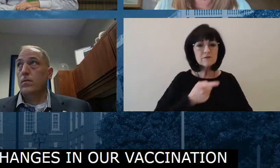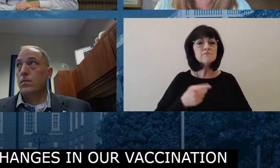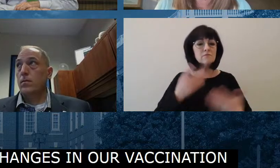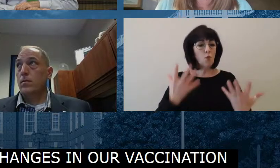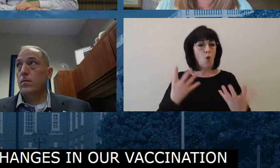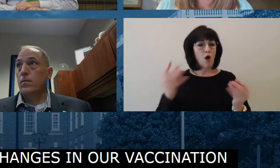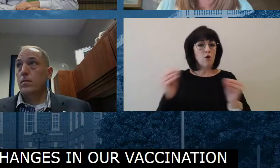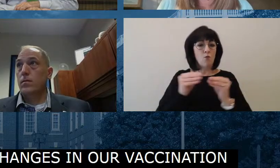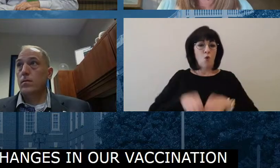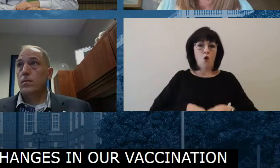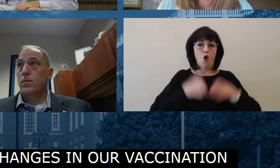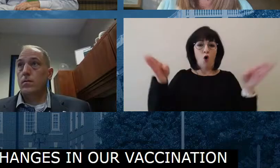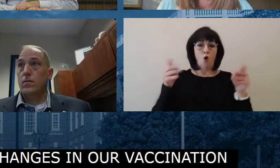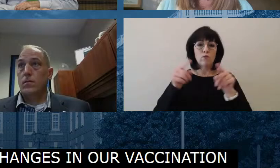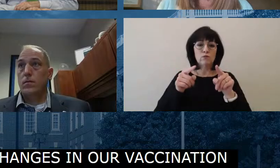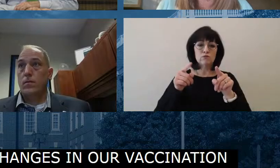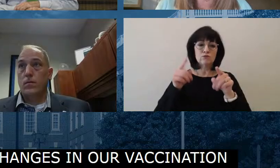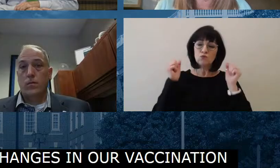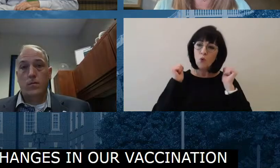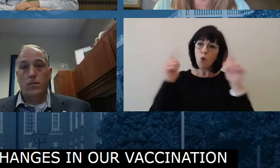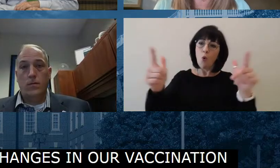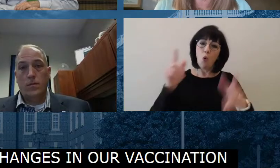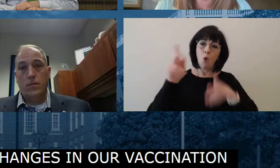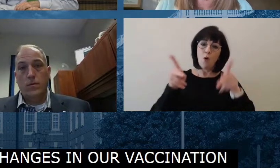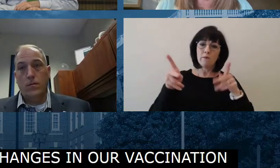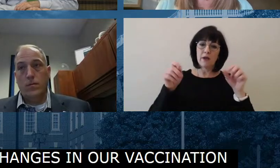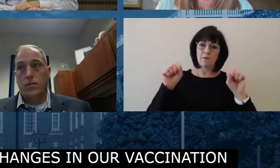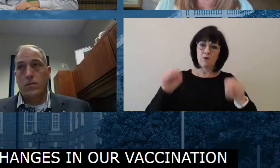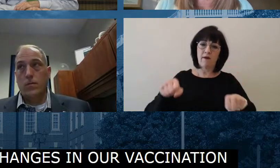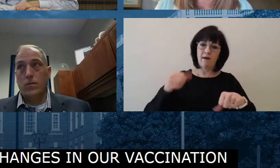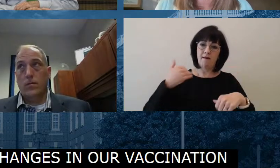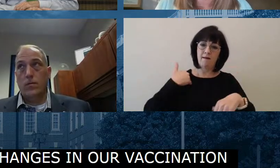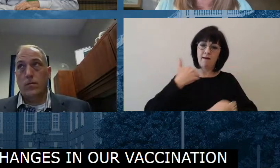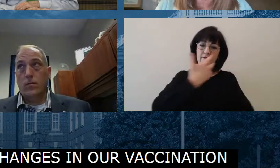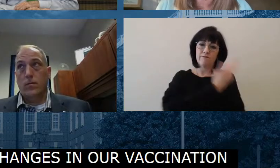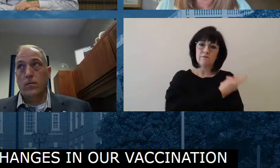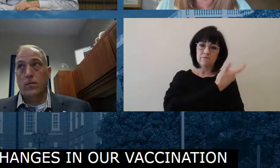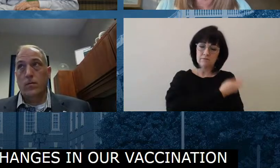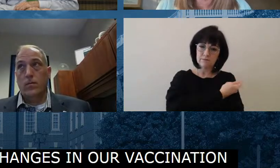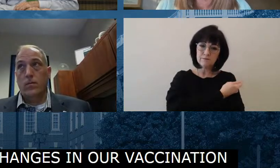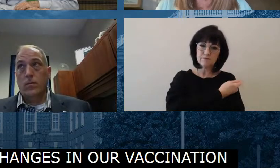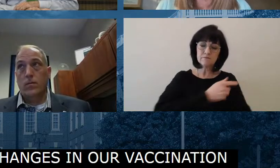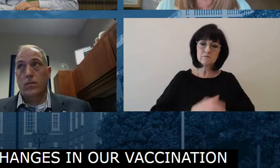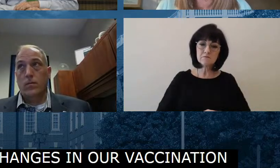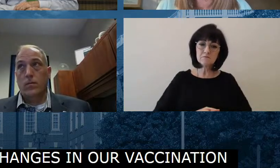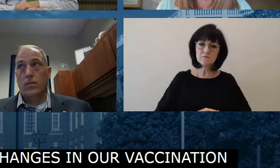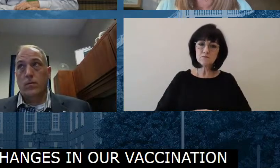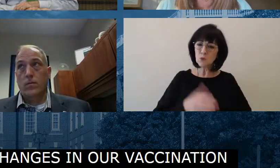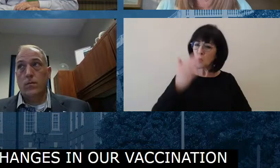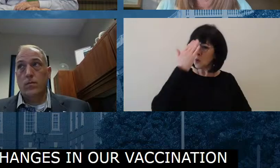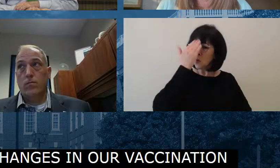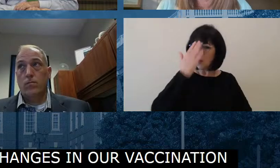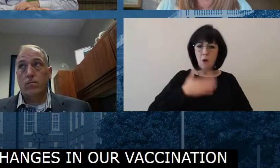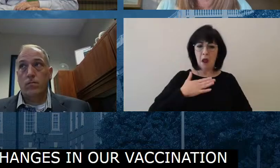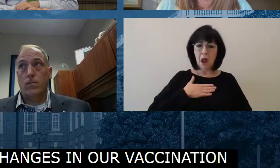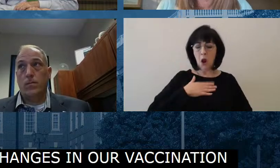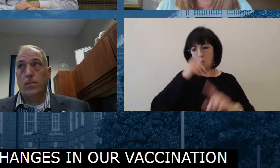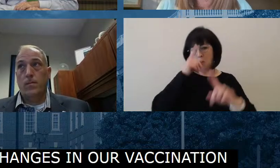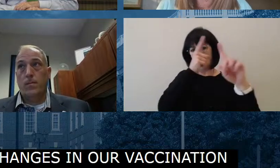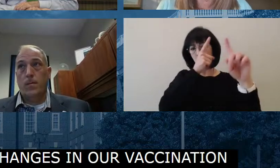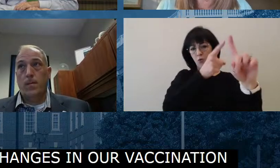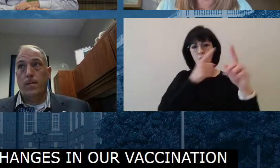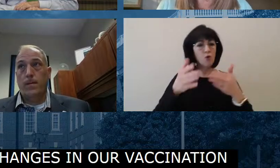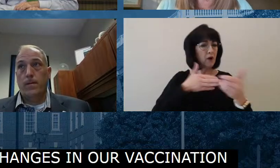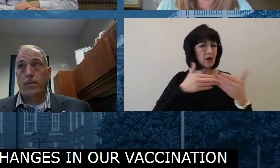of our state. We're moving in that direction anyway. We've seen really good positive health